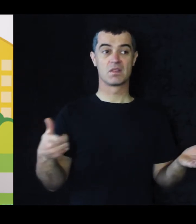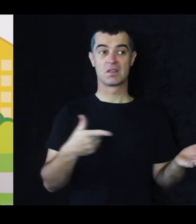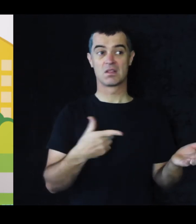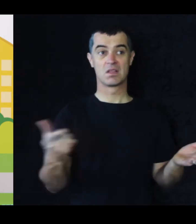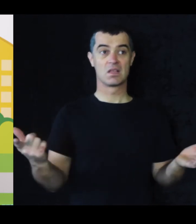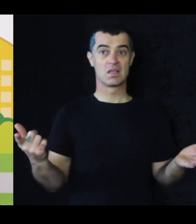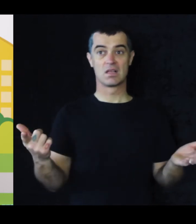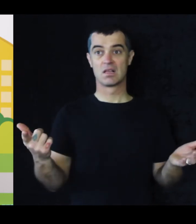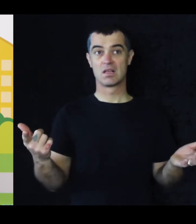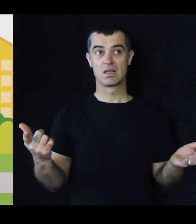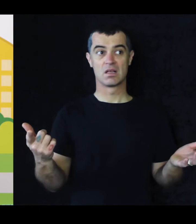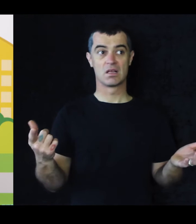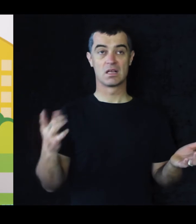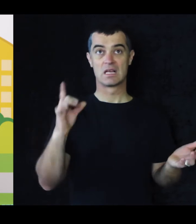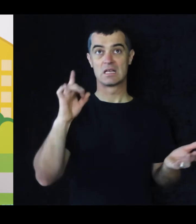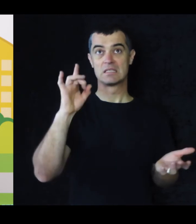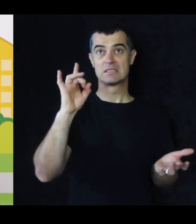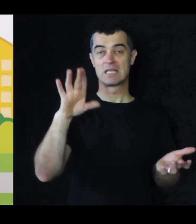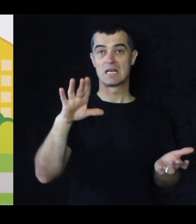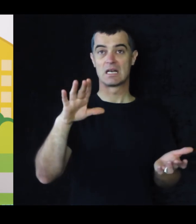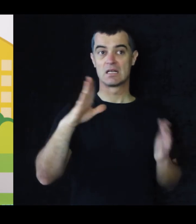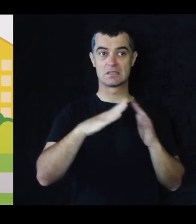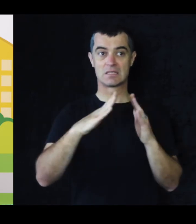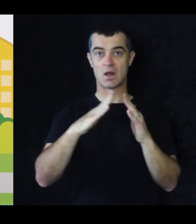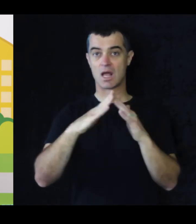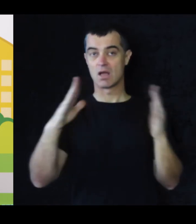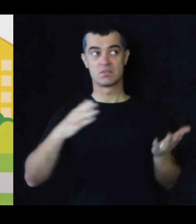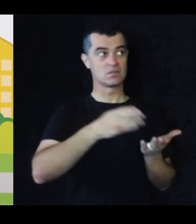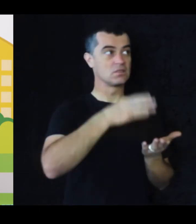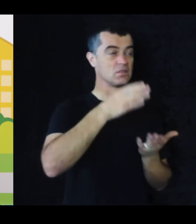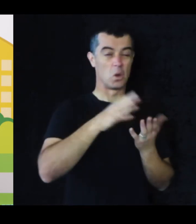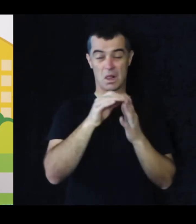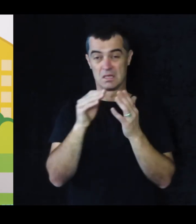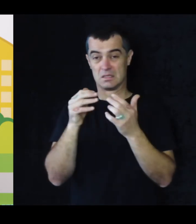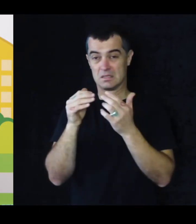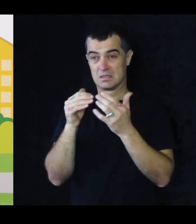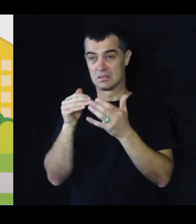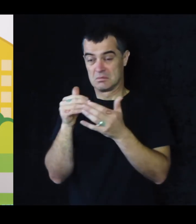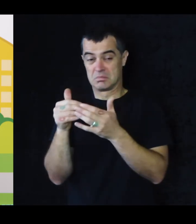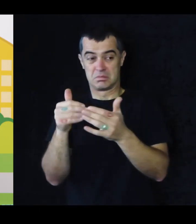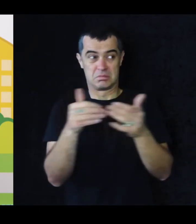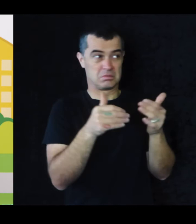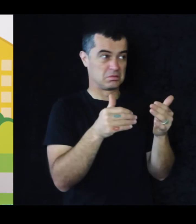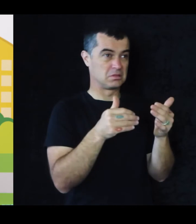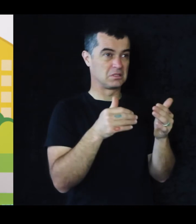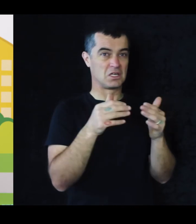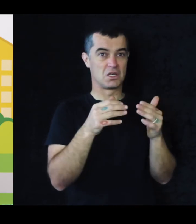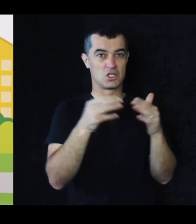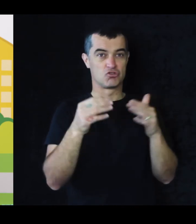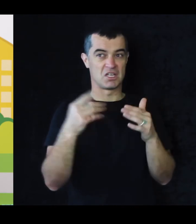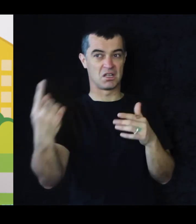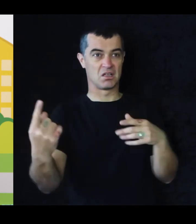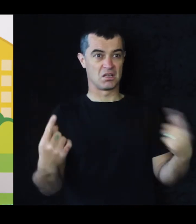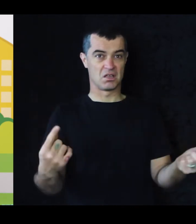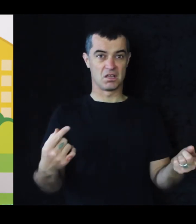just with 10 townhouses built on it, like 5 on each side, all squashed. And they've got the occasional tree in a